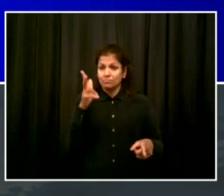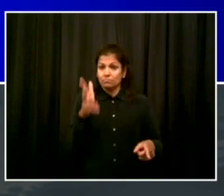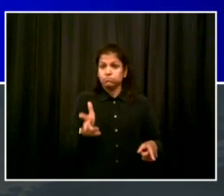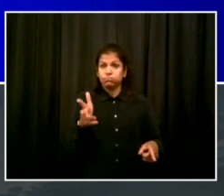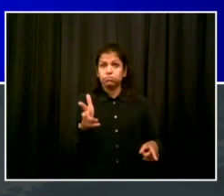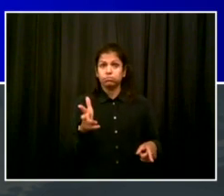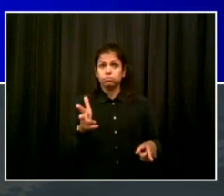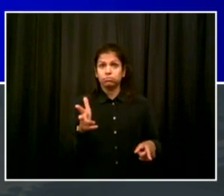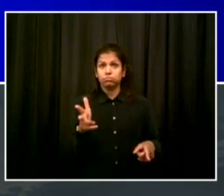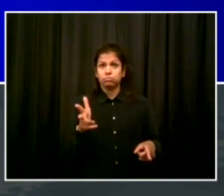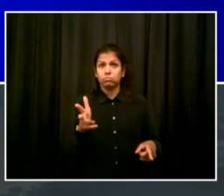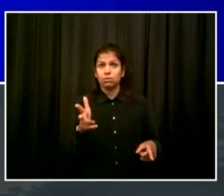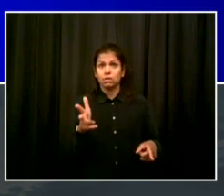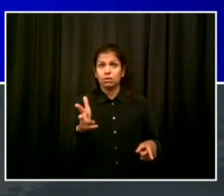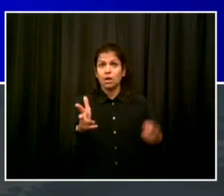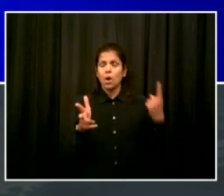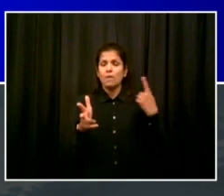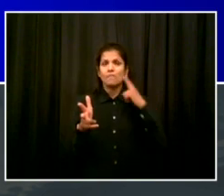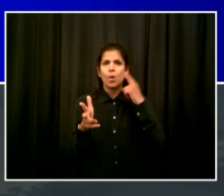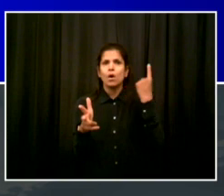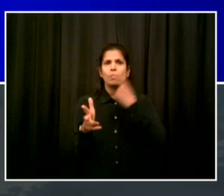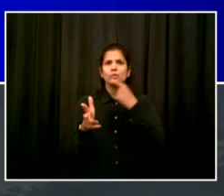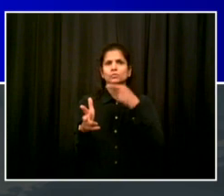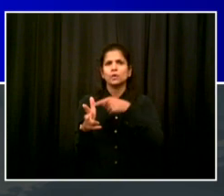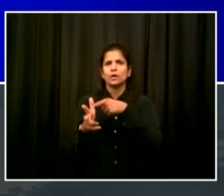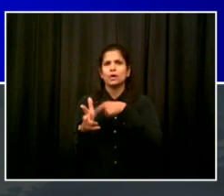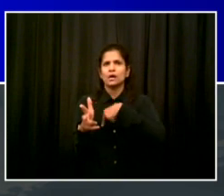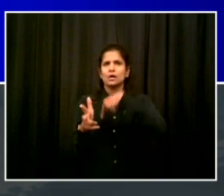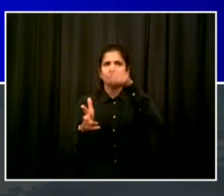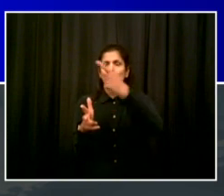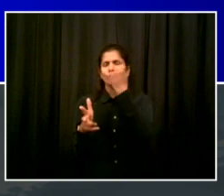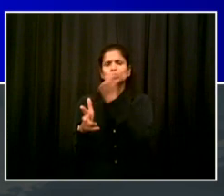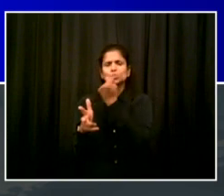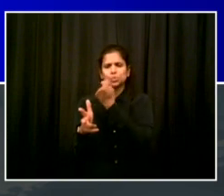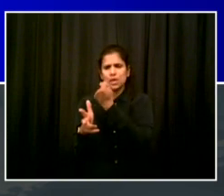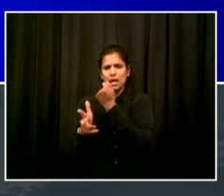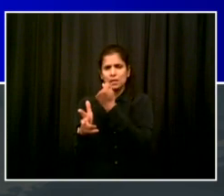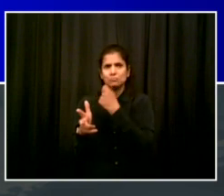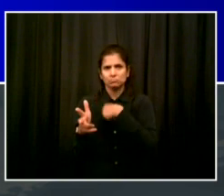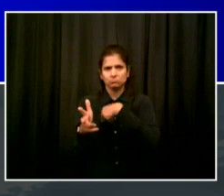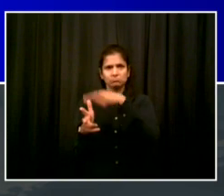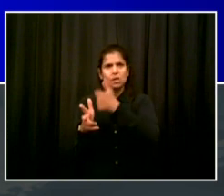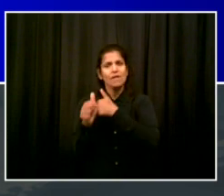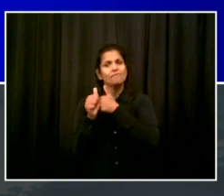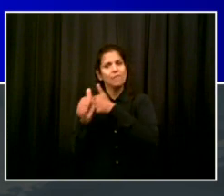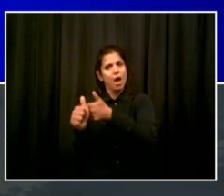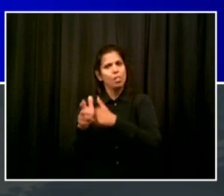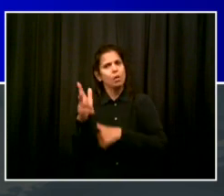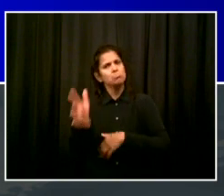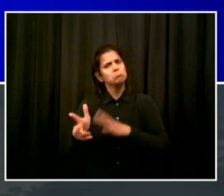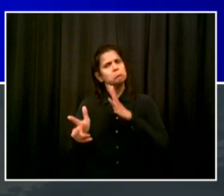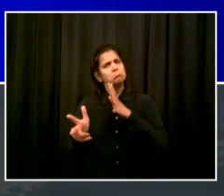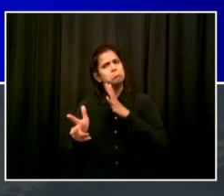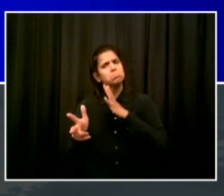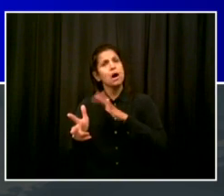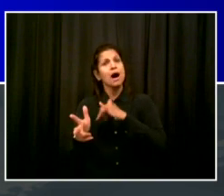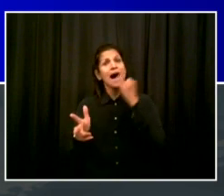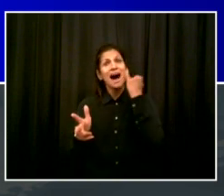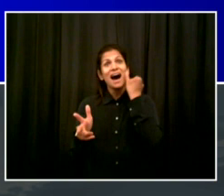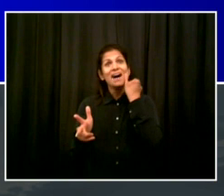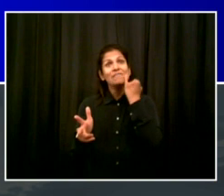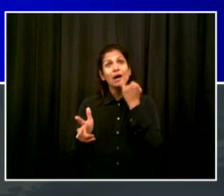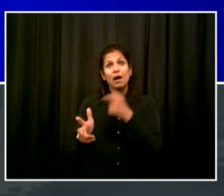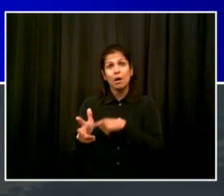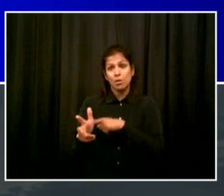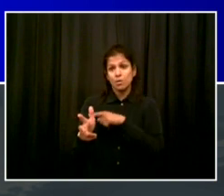those streets with multiple times a week, and you see the image on your screen, if you're on the street with multiple times a week, we're trying to